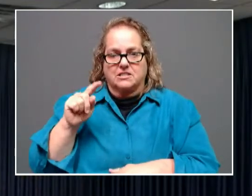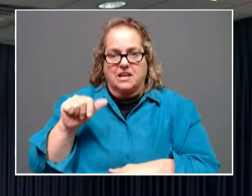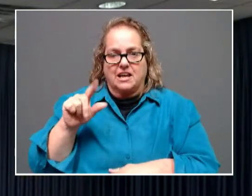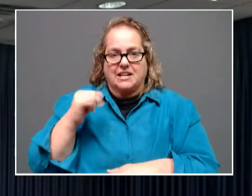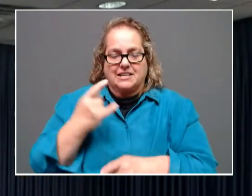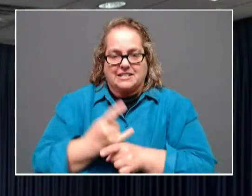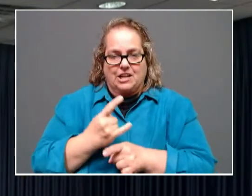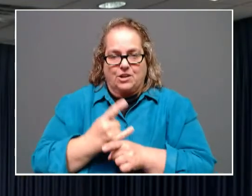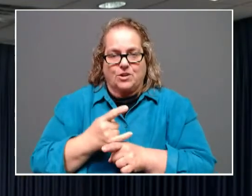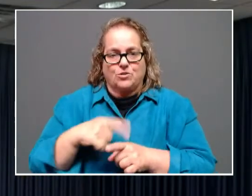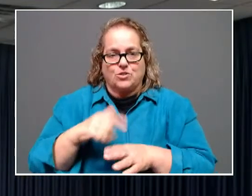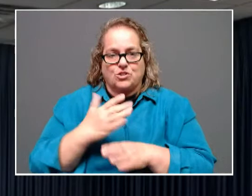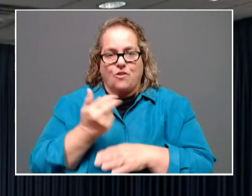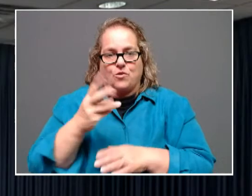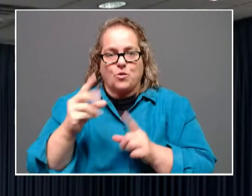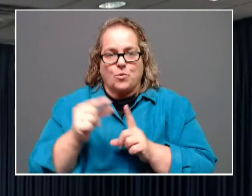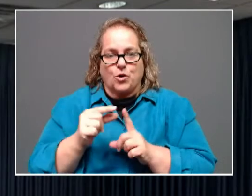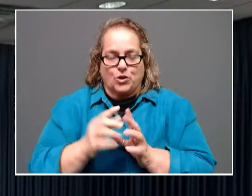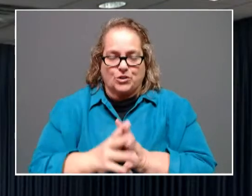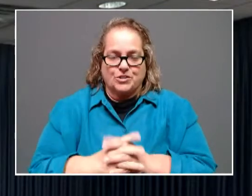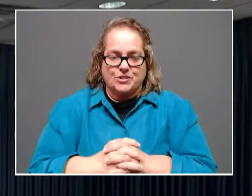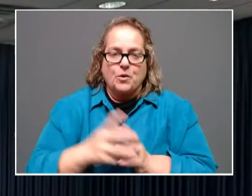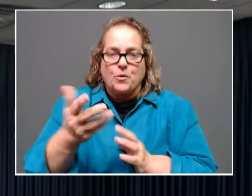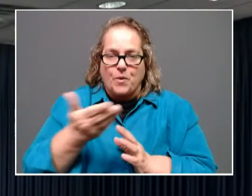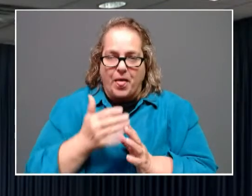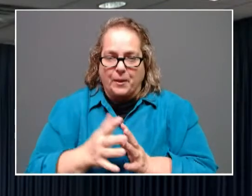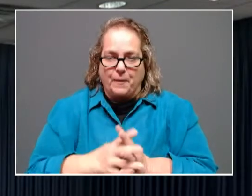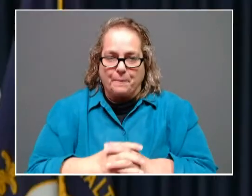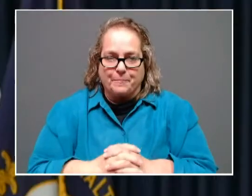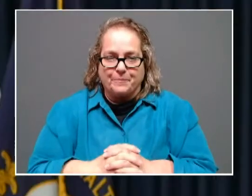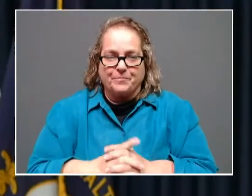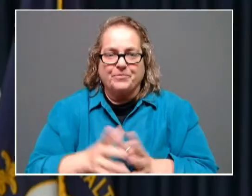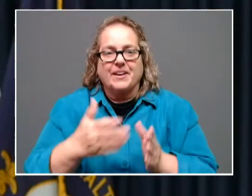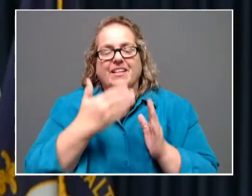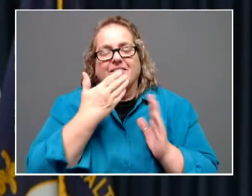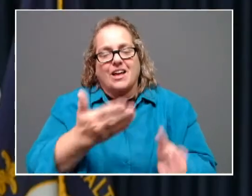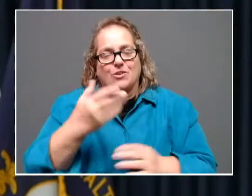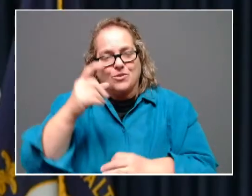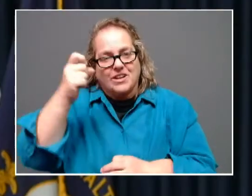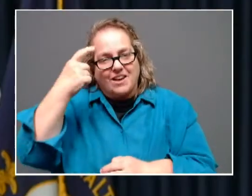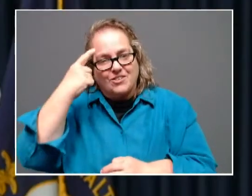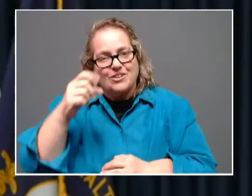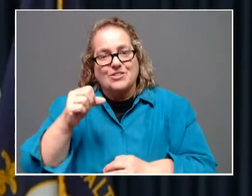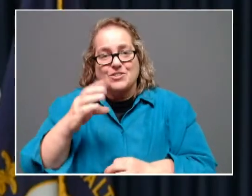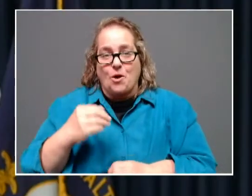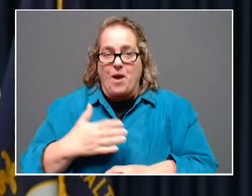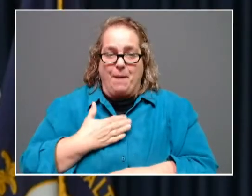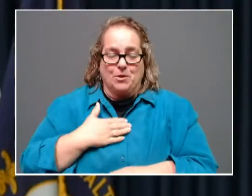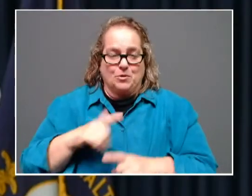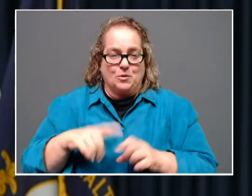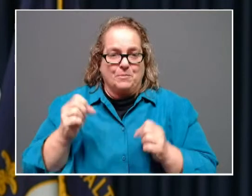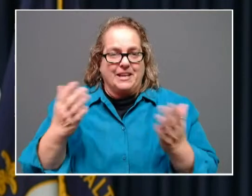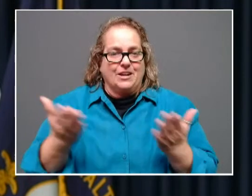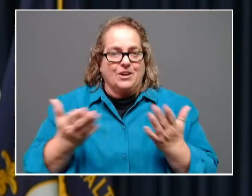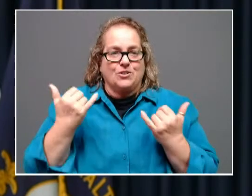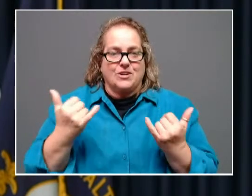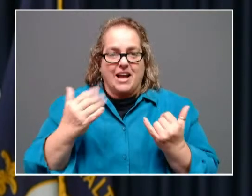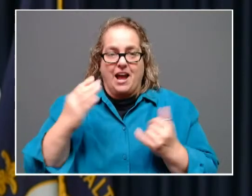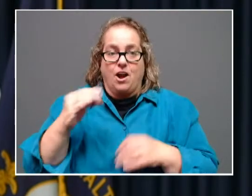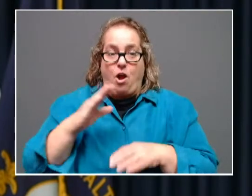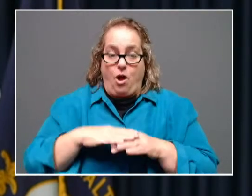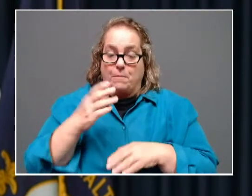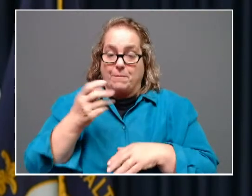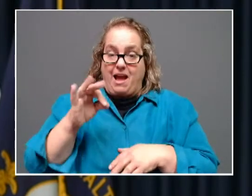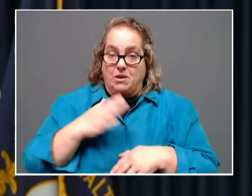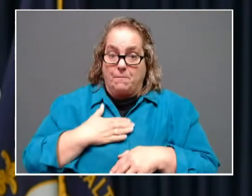Welcome. Yeah, thank you. Thank you, Governor. So happy to be here today. And on behalf of my partners with